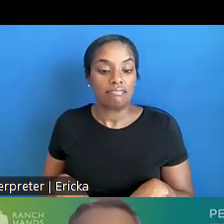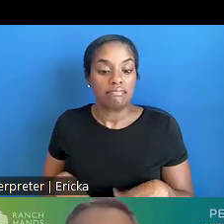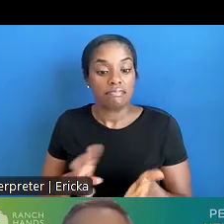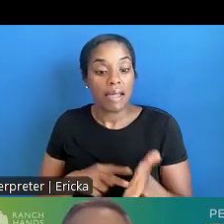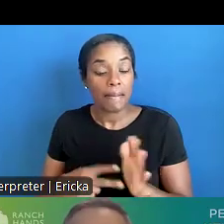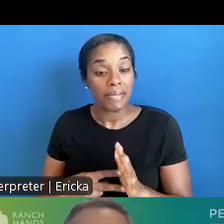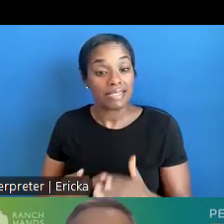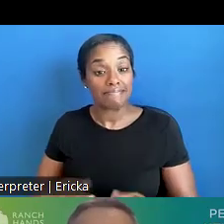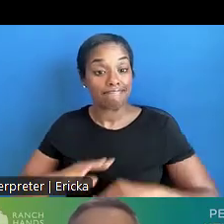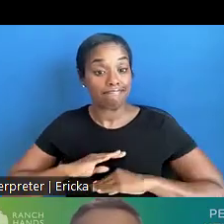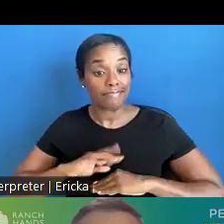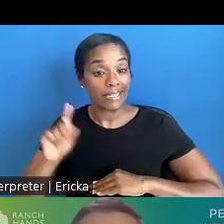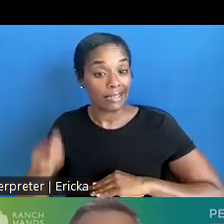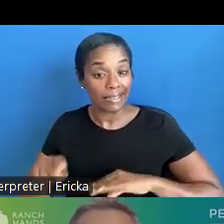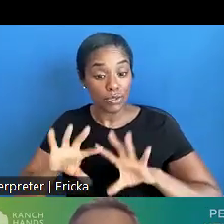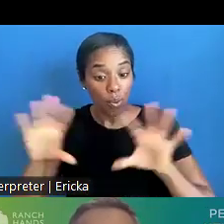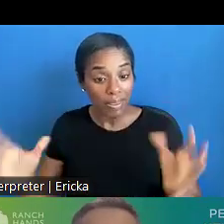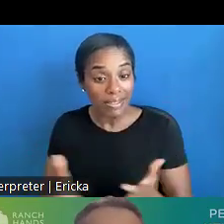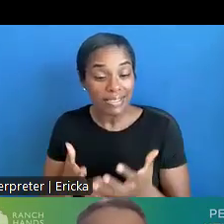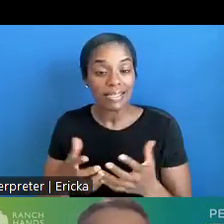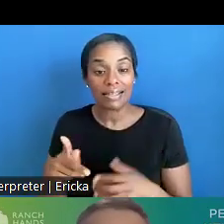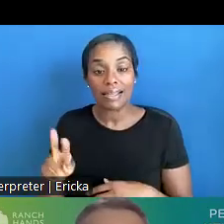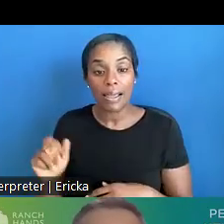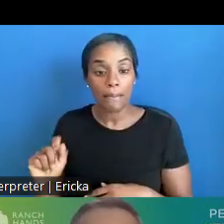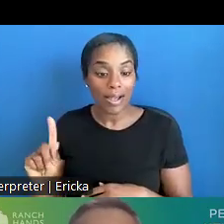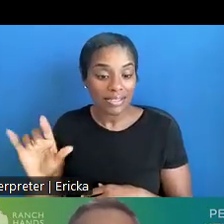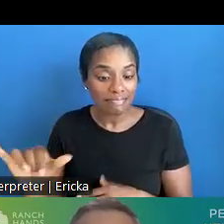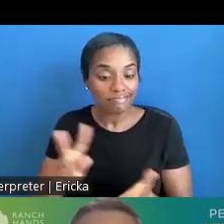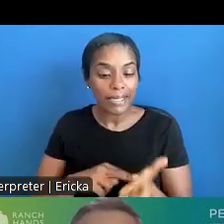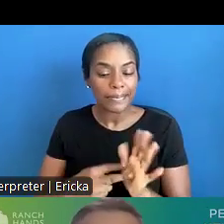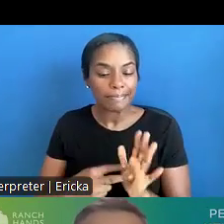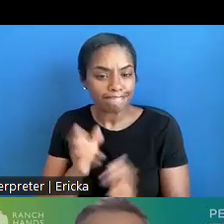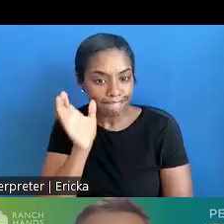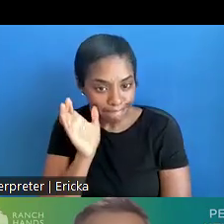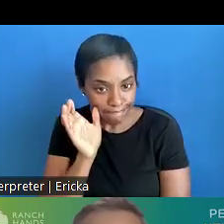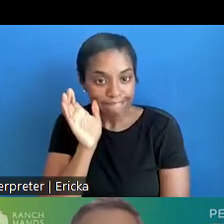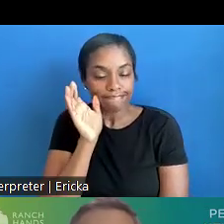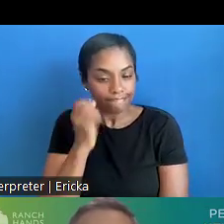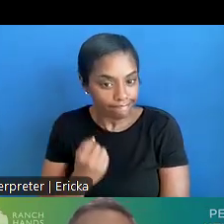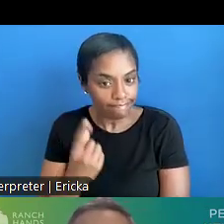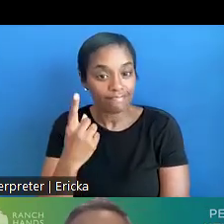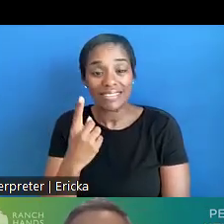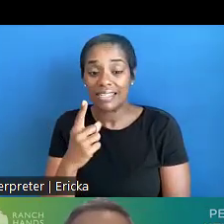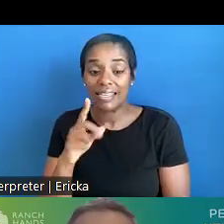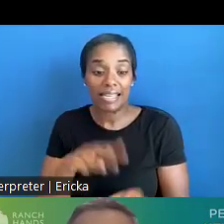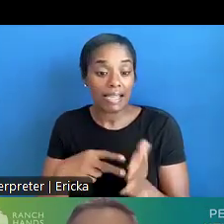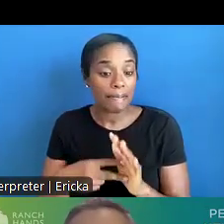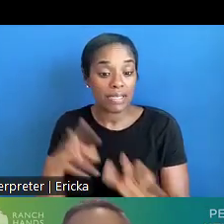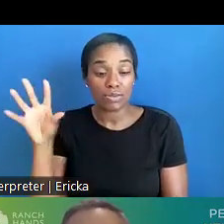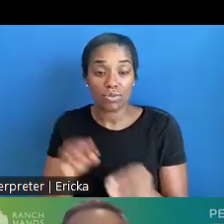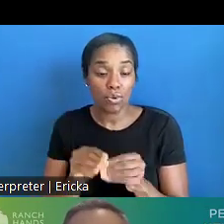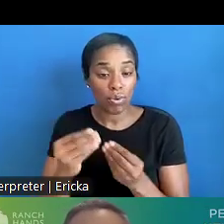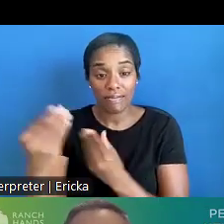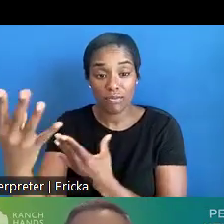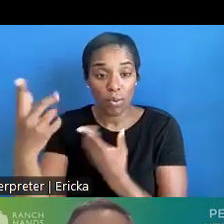practically. It means listening, it means understanding, it means, total informed consent. A lot of things go